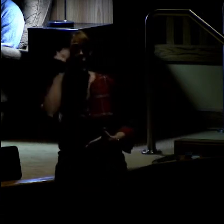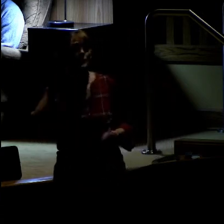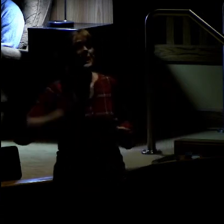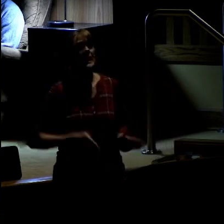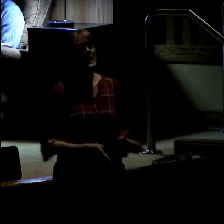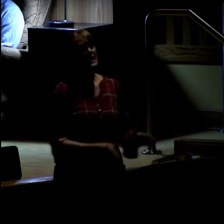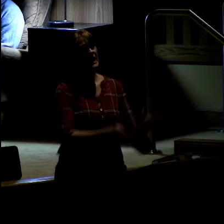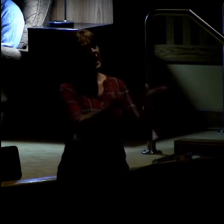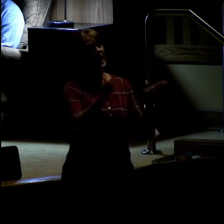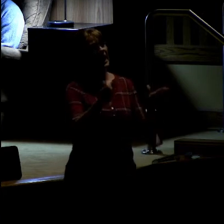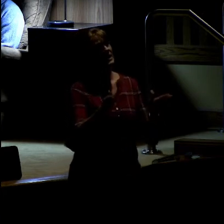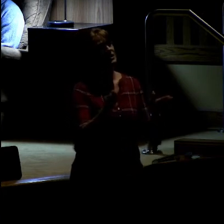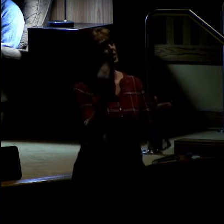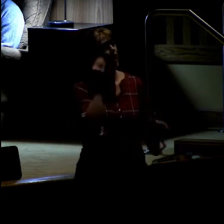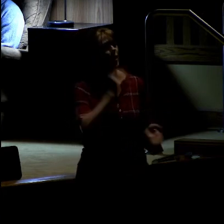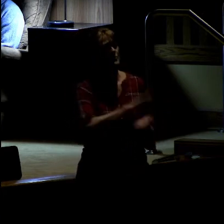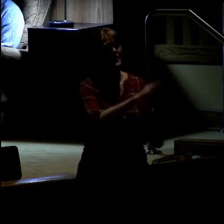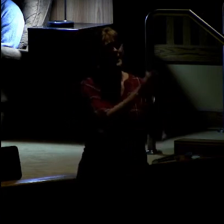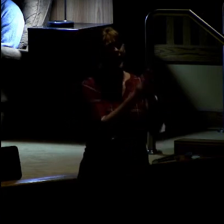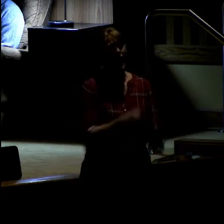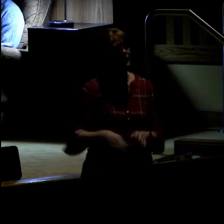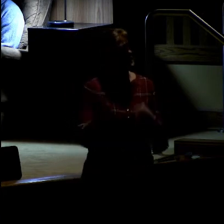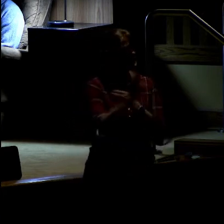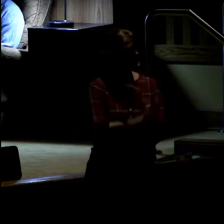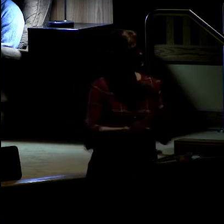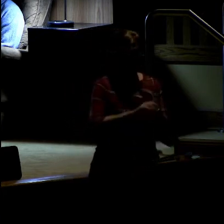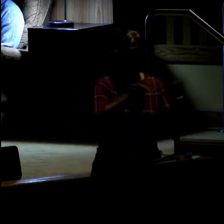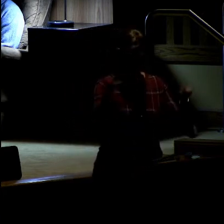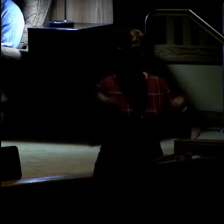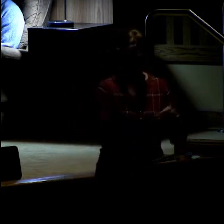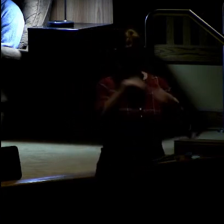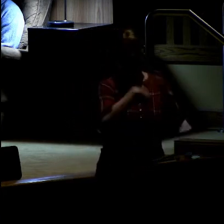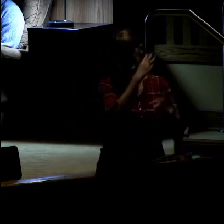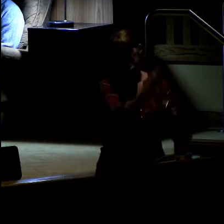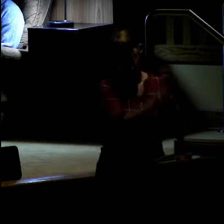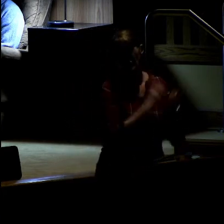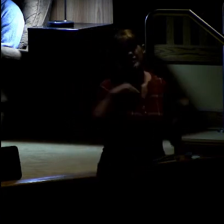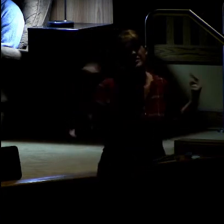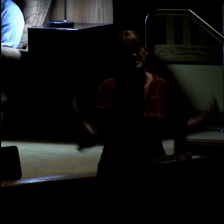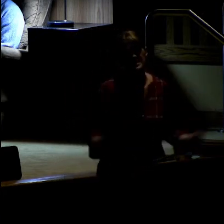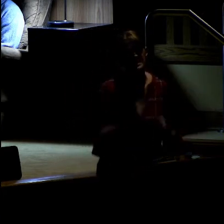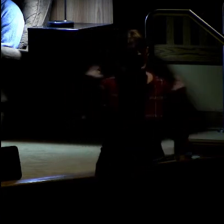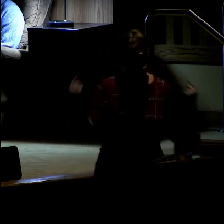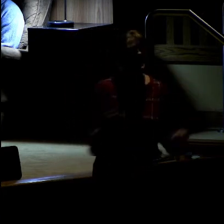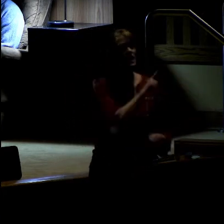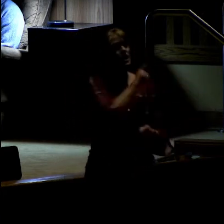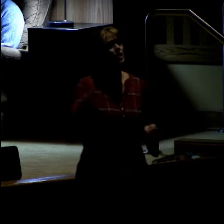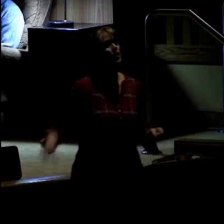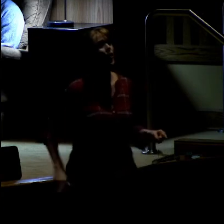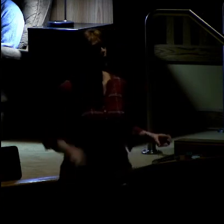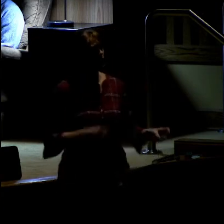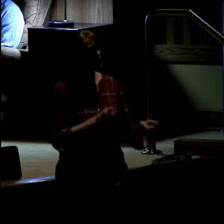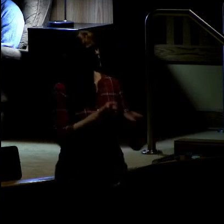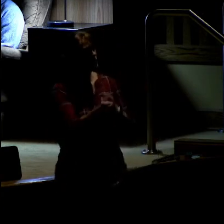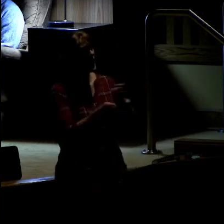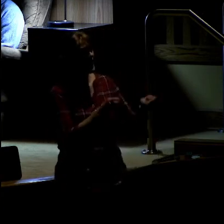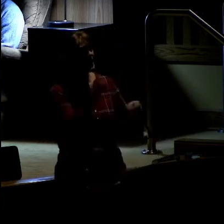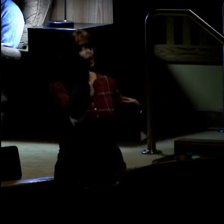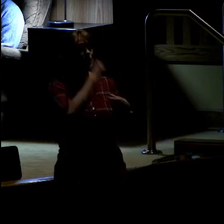Let it be a refuge in this world of sin. Lord, reign